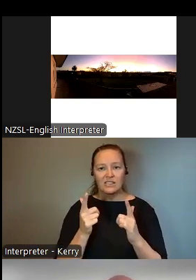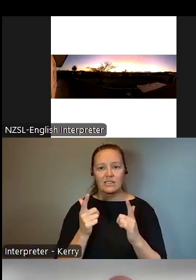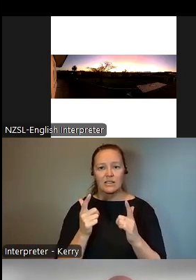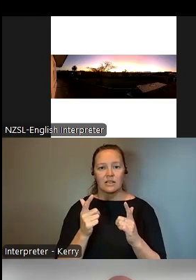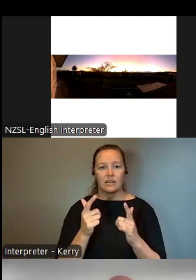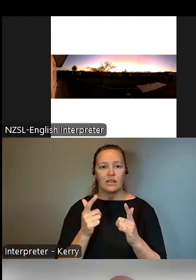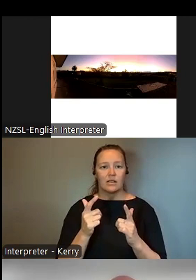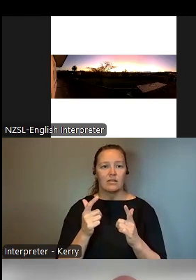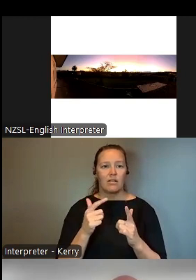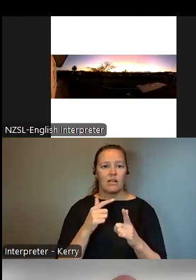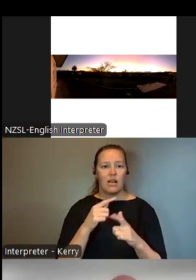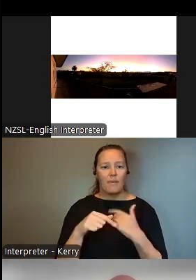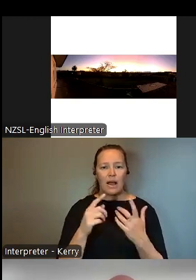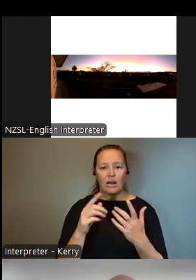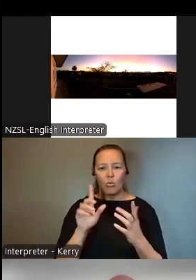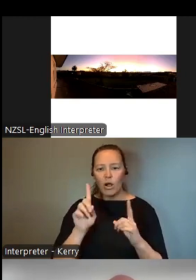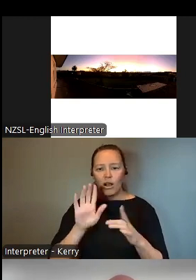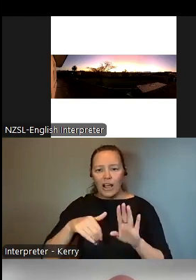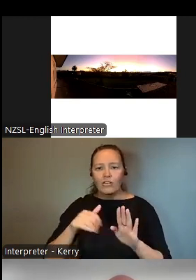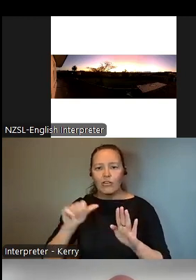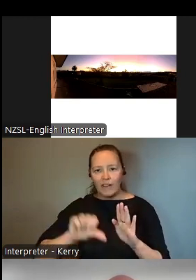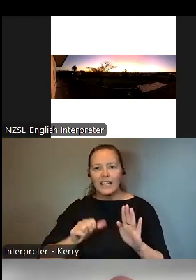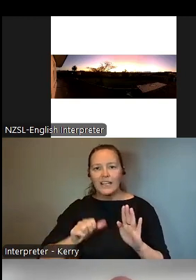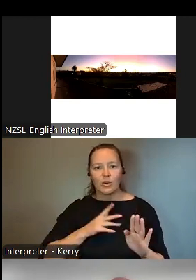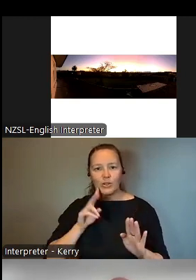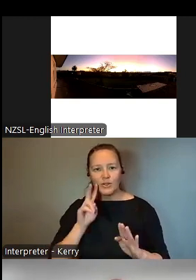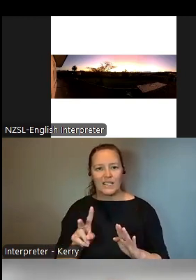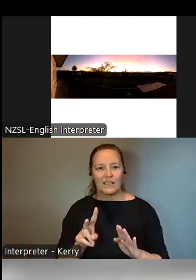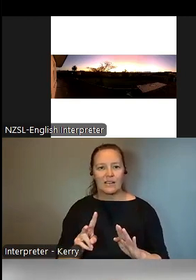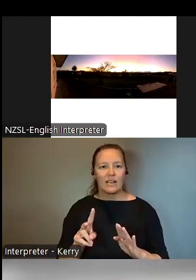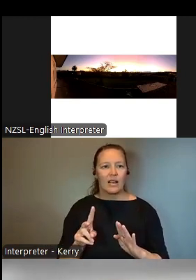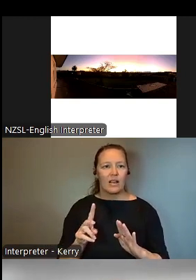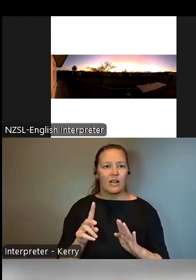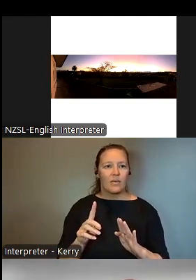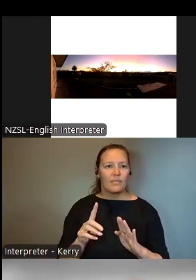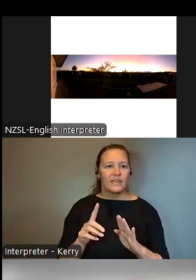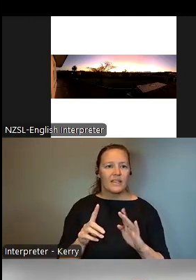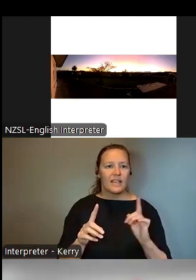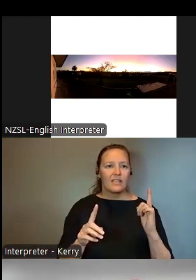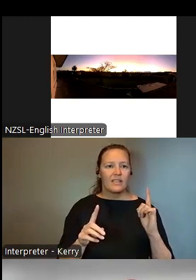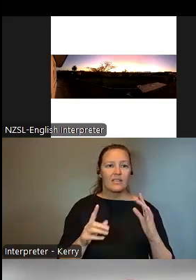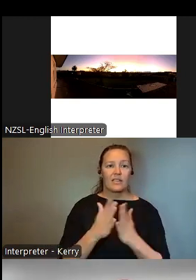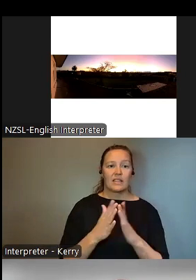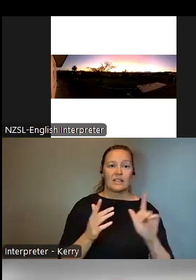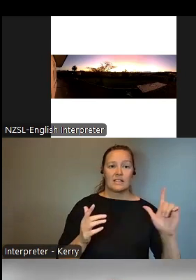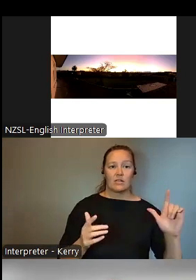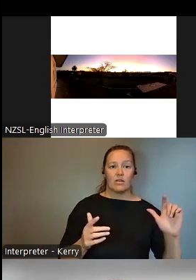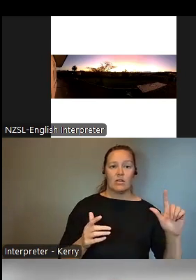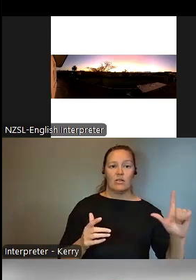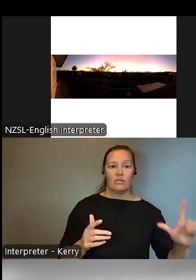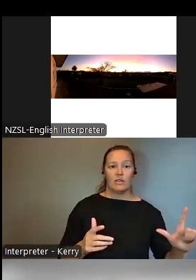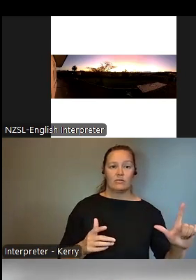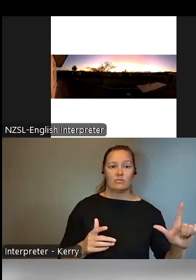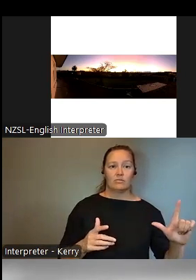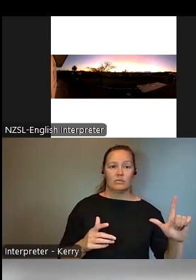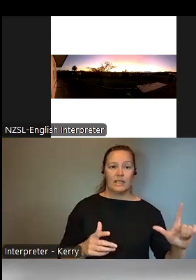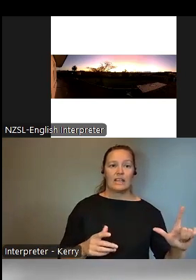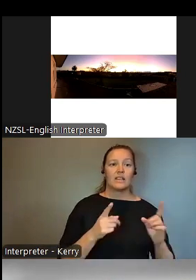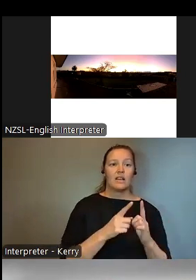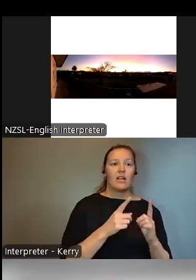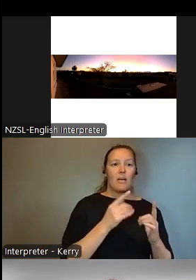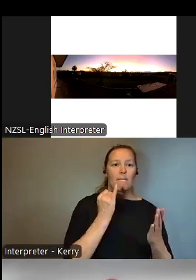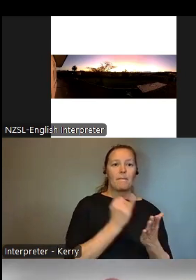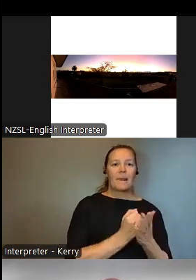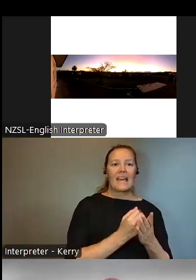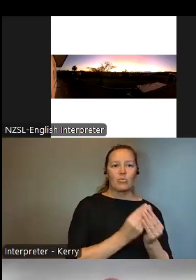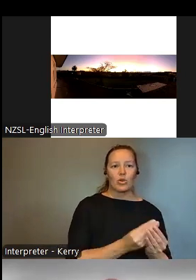Over at the left-hand side, what she describes as blameworthy is that idea of deviance, not positive deviance, but negative deviance. If I